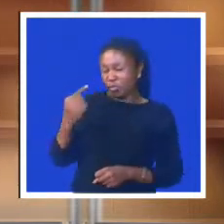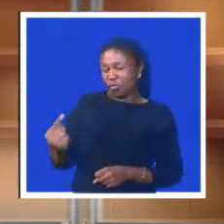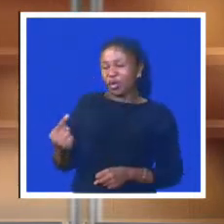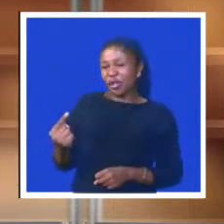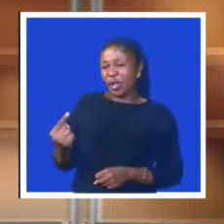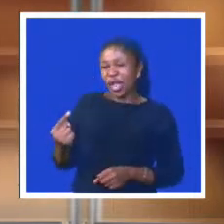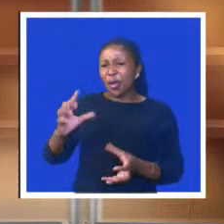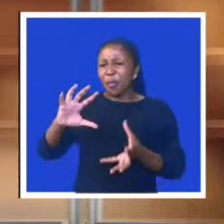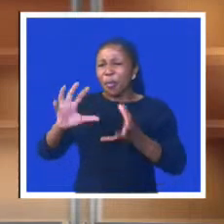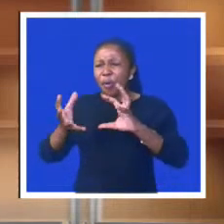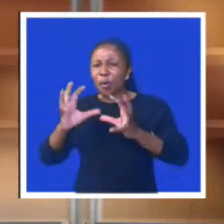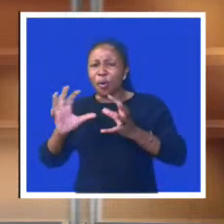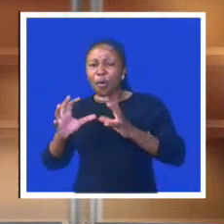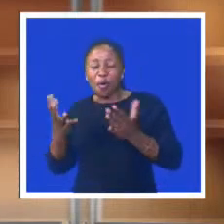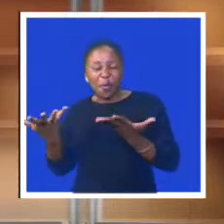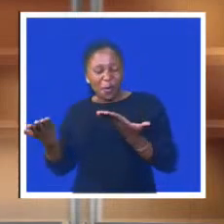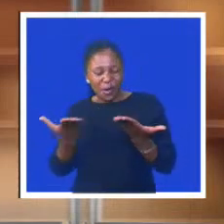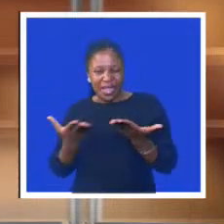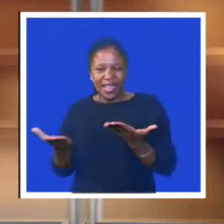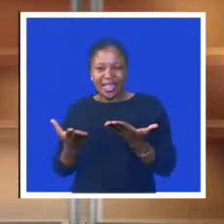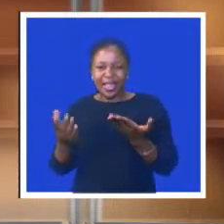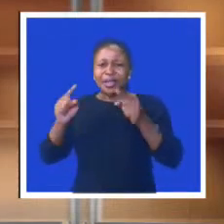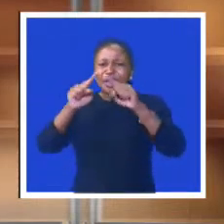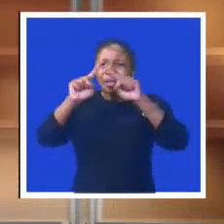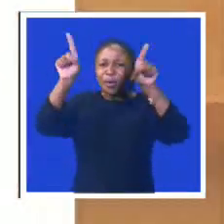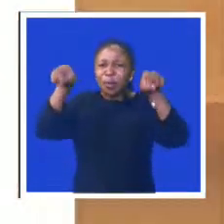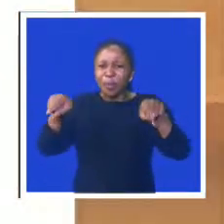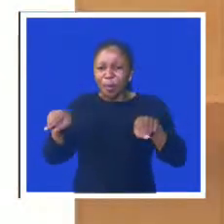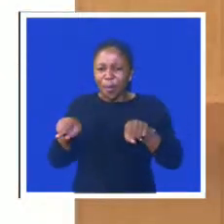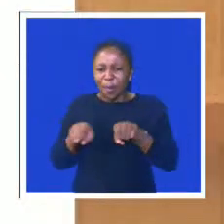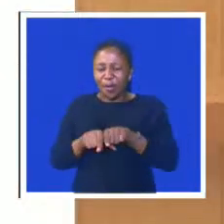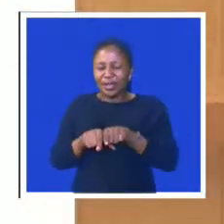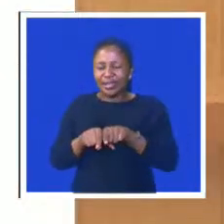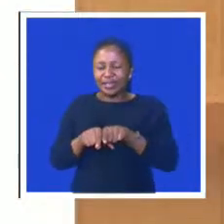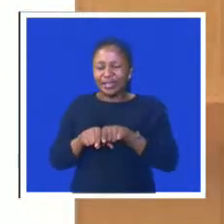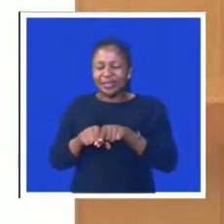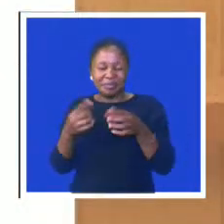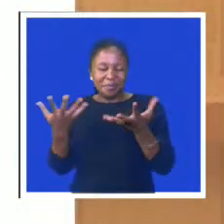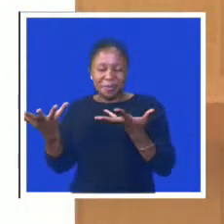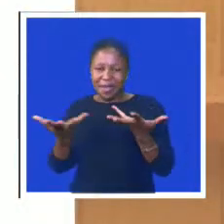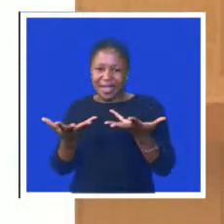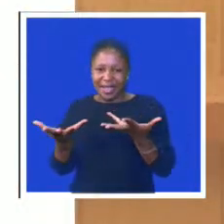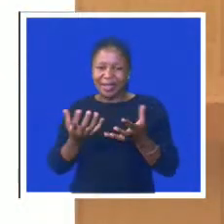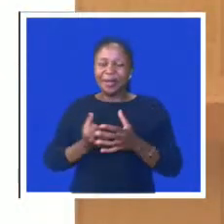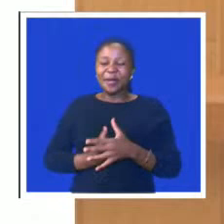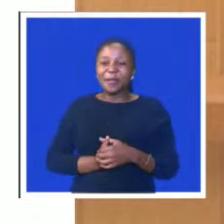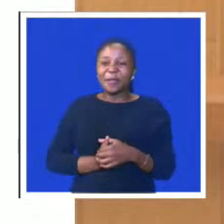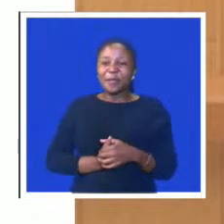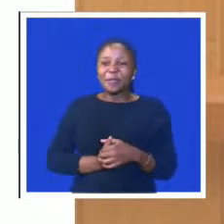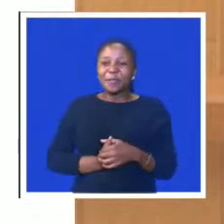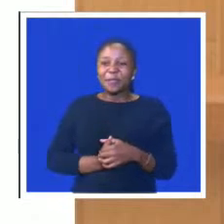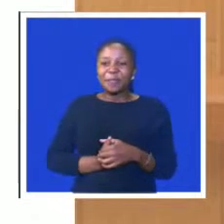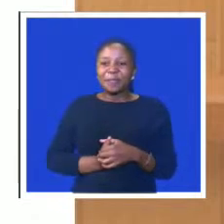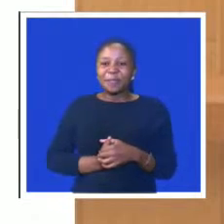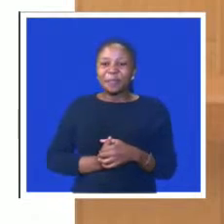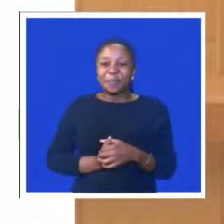and the box. All right. Now we have the ball